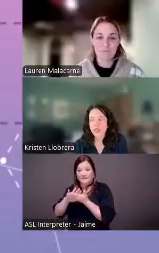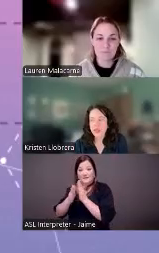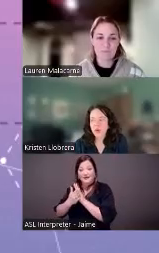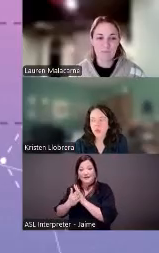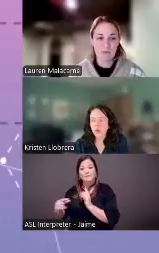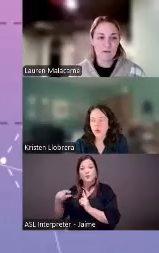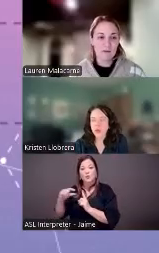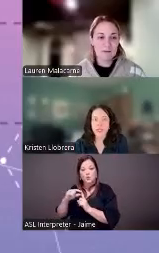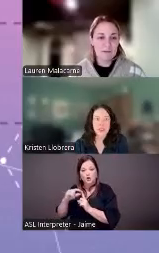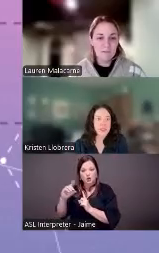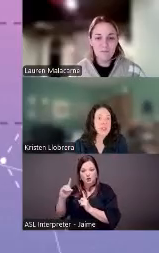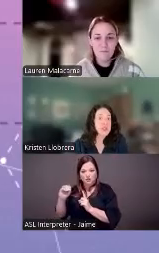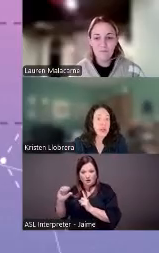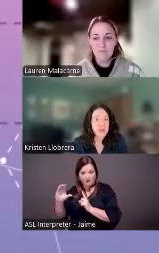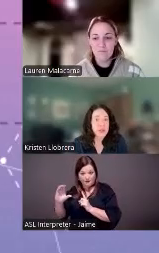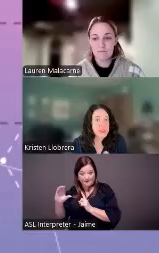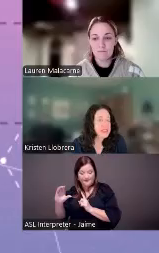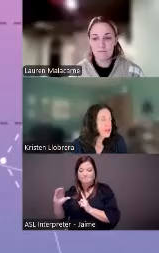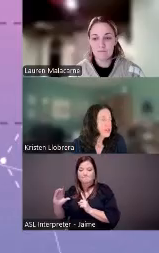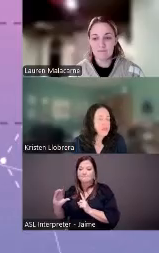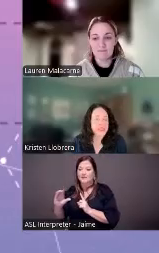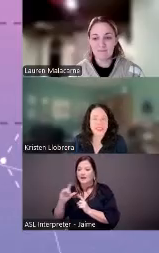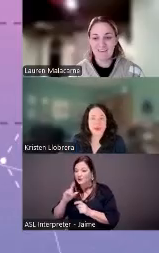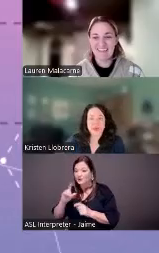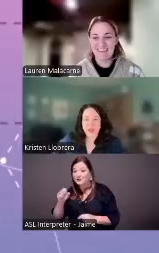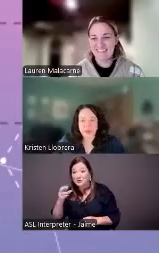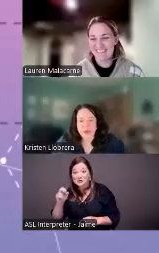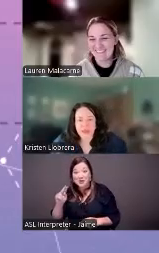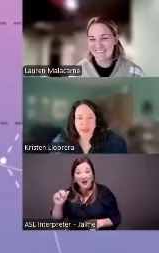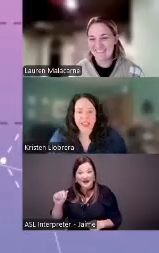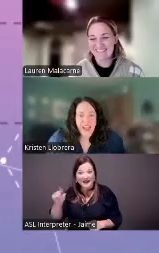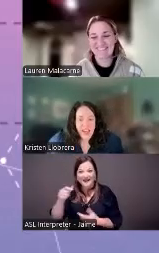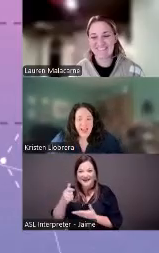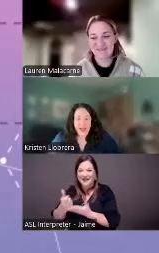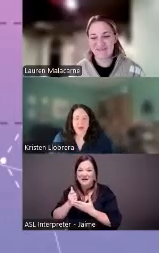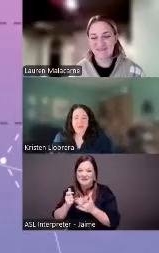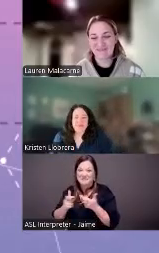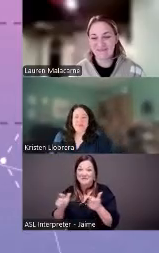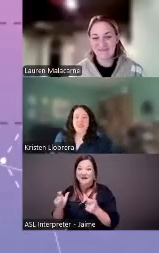that were actually, Shoshana, who's on this call, was a big help in that.